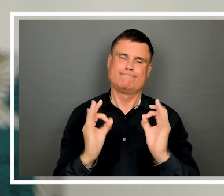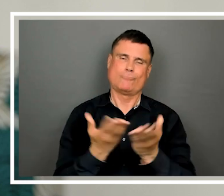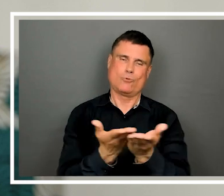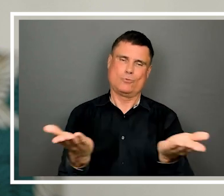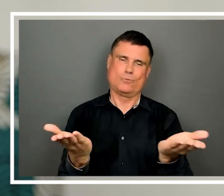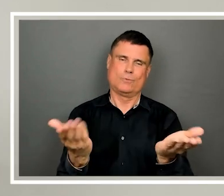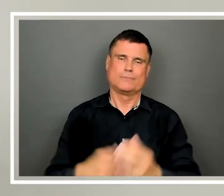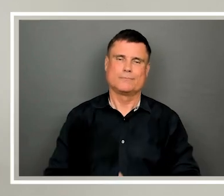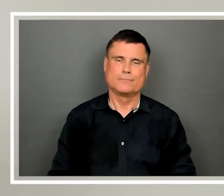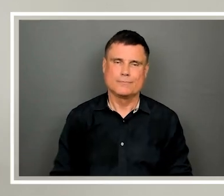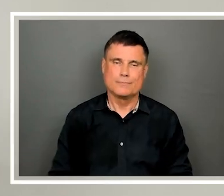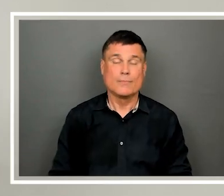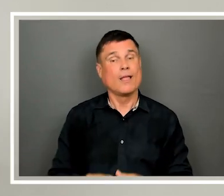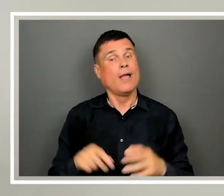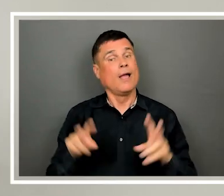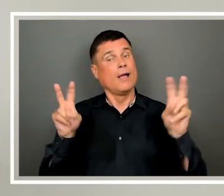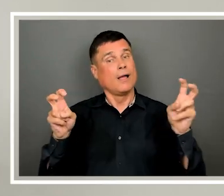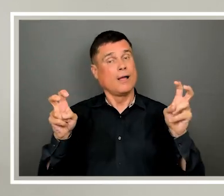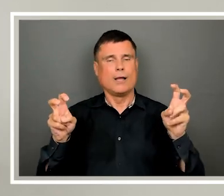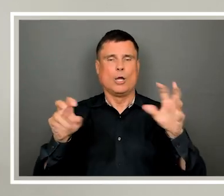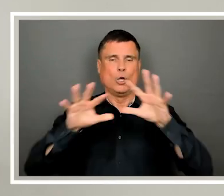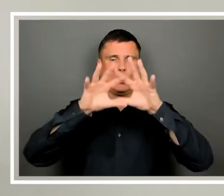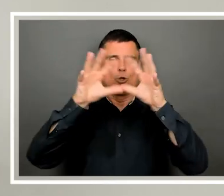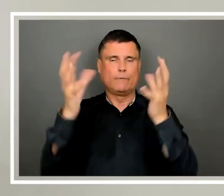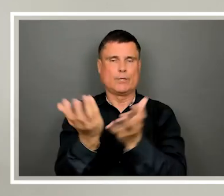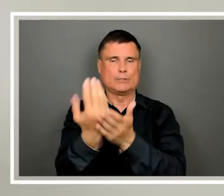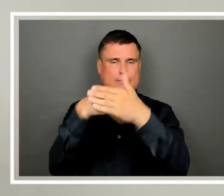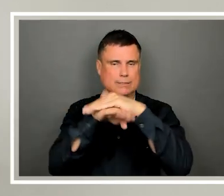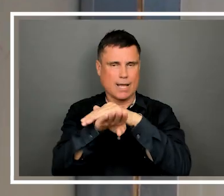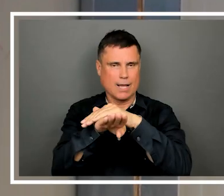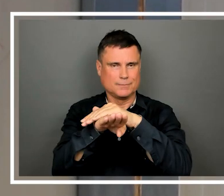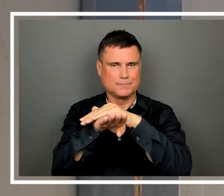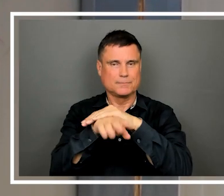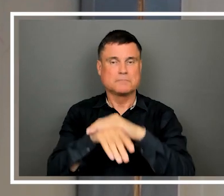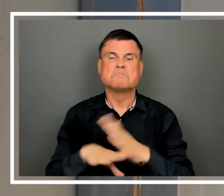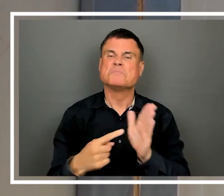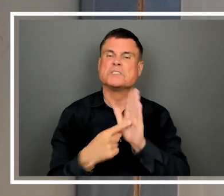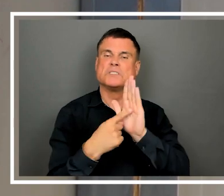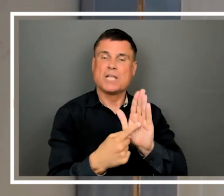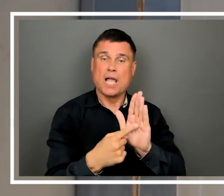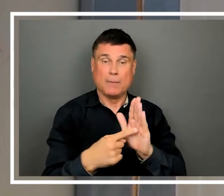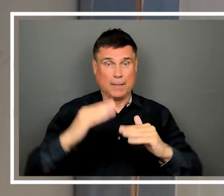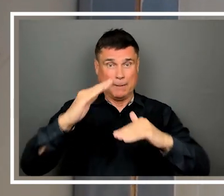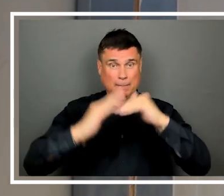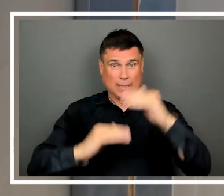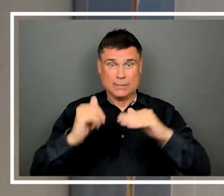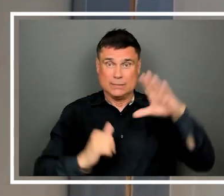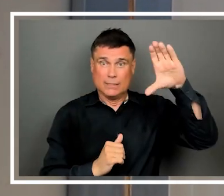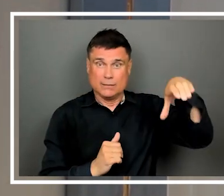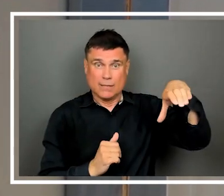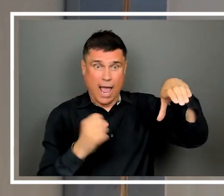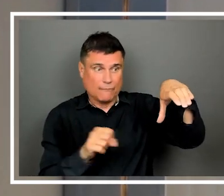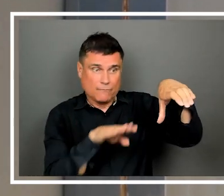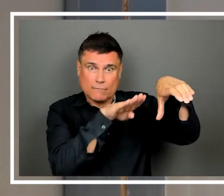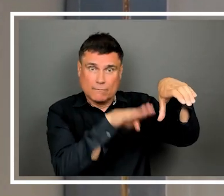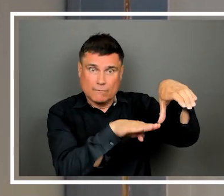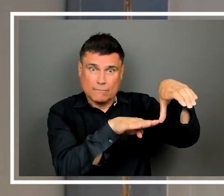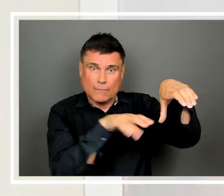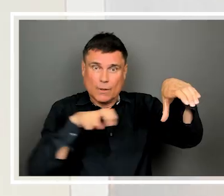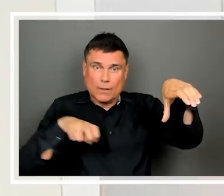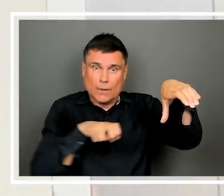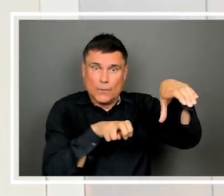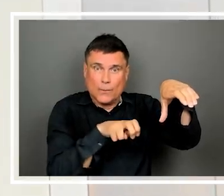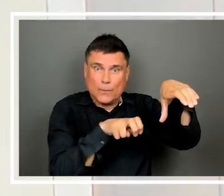place for everyone. This approach is called universal design. For example, if we made sure that all buildings have